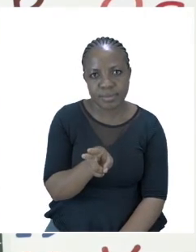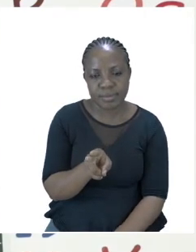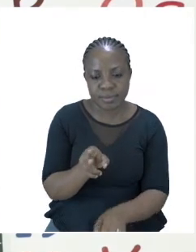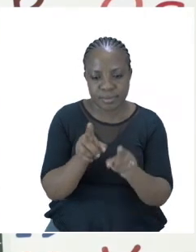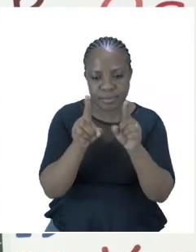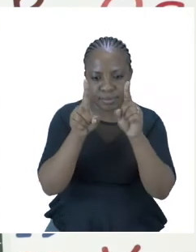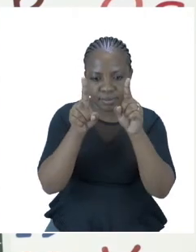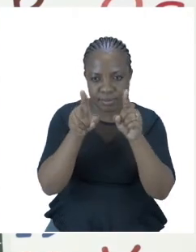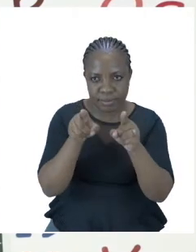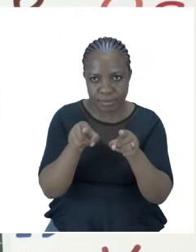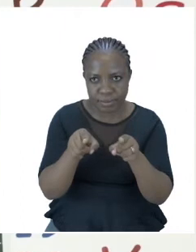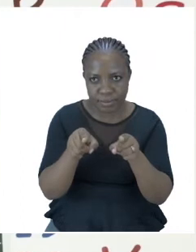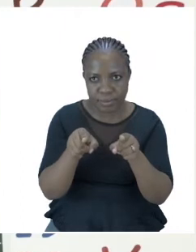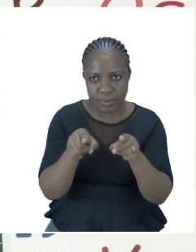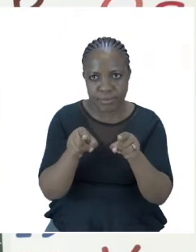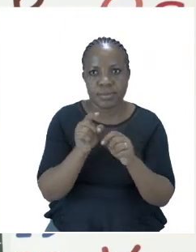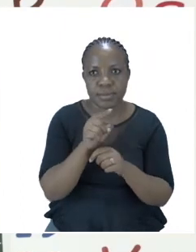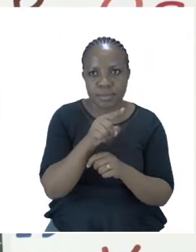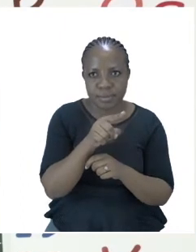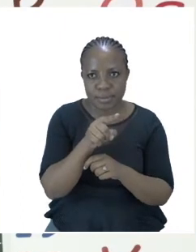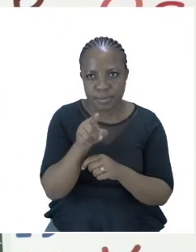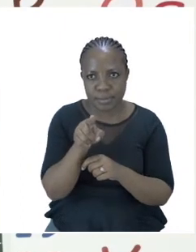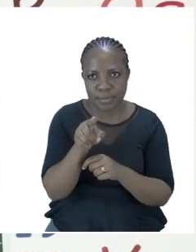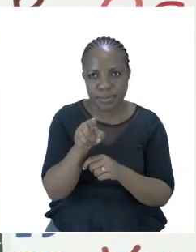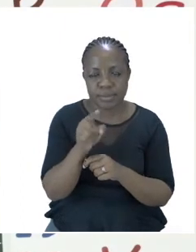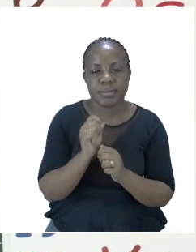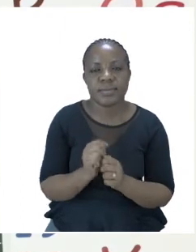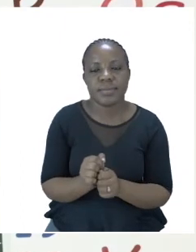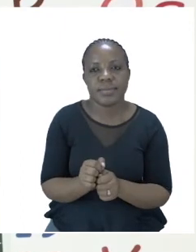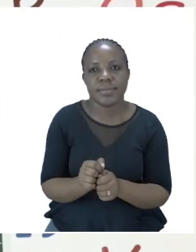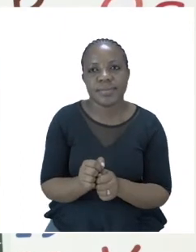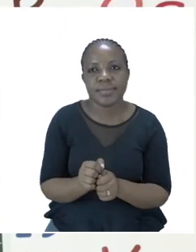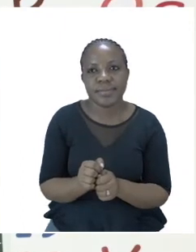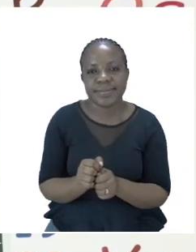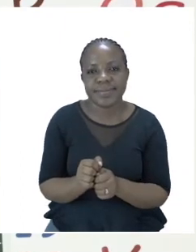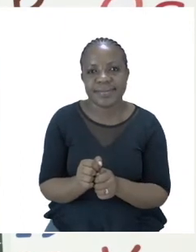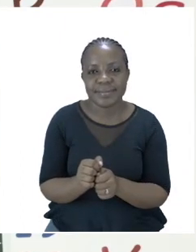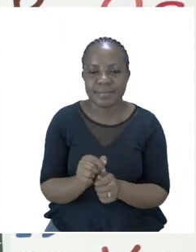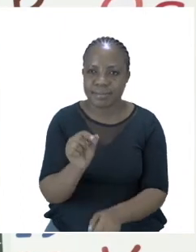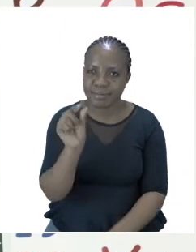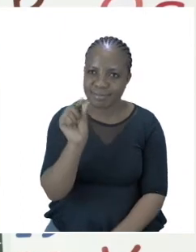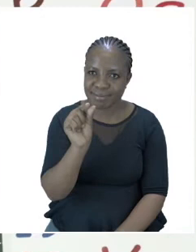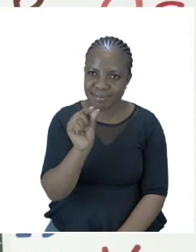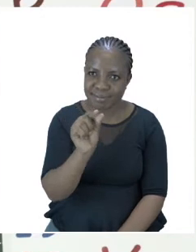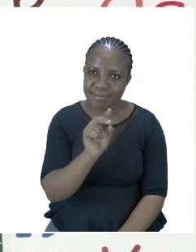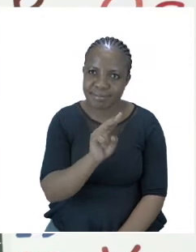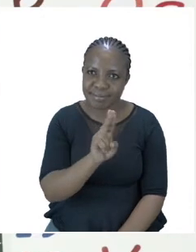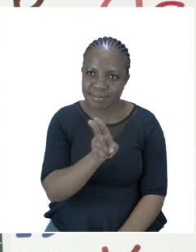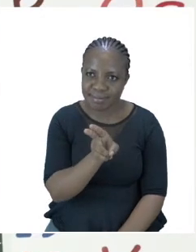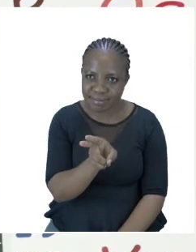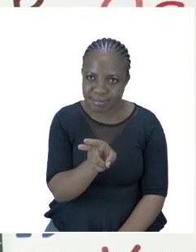hands up and his feet wide apart. Small letter H has